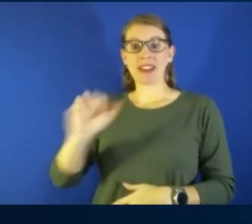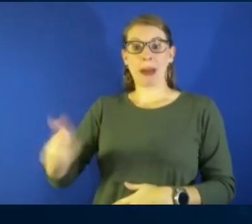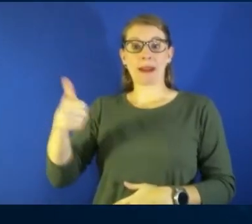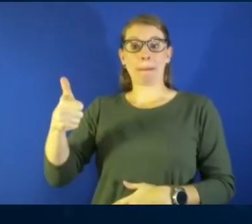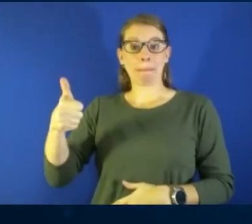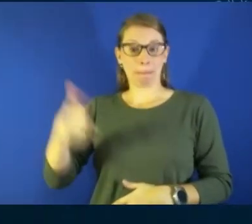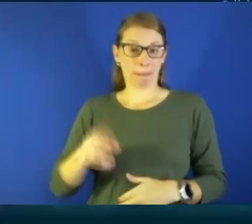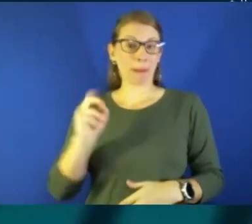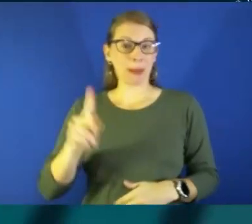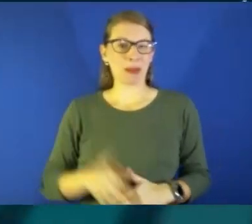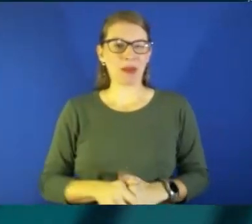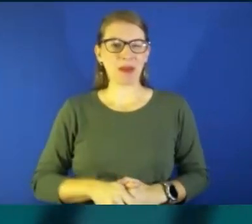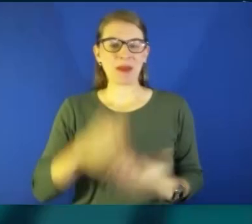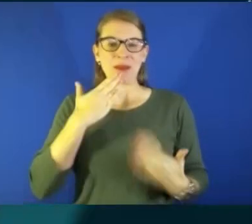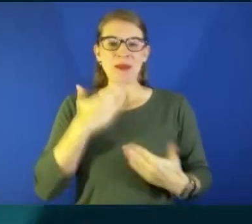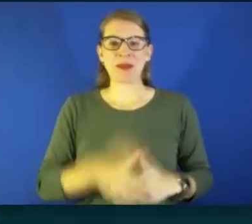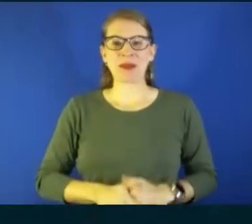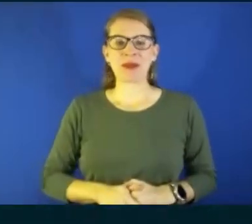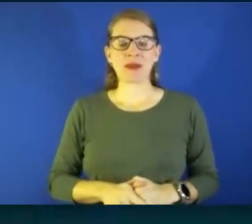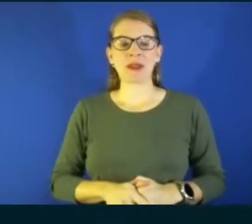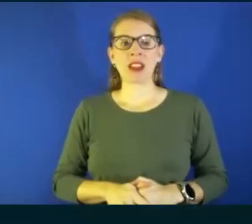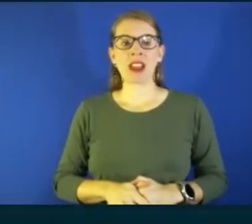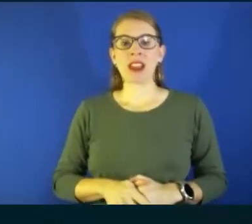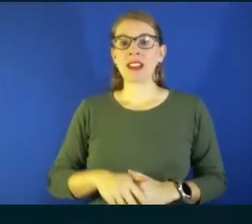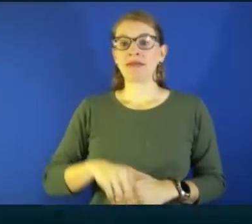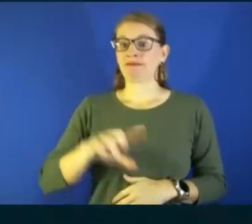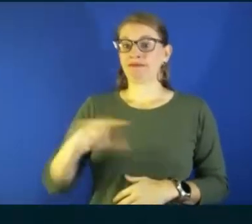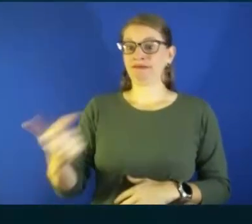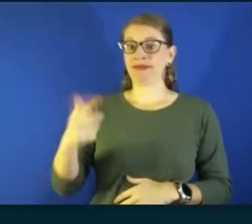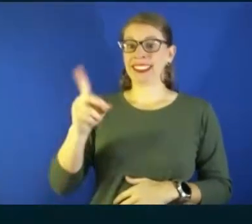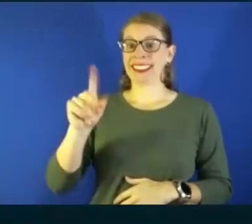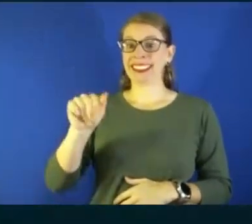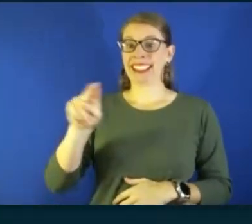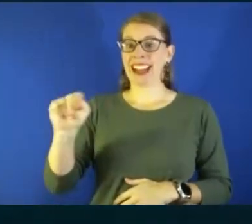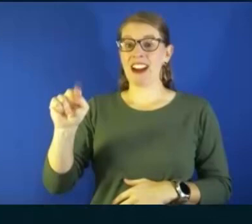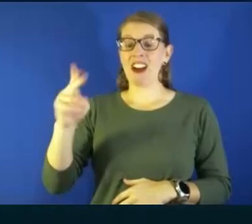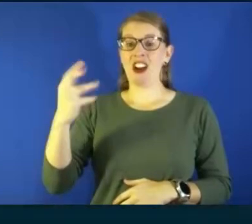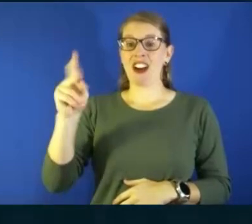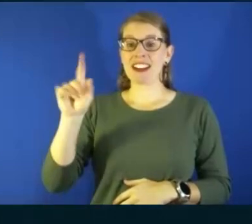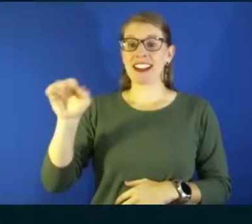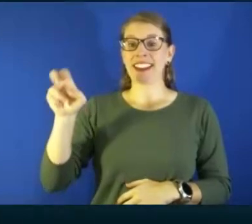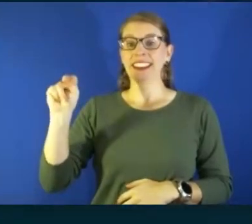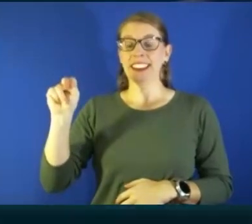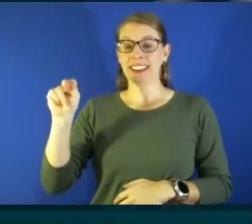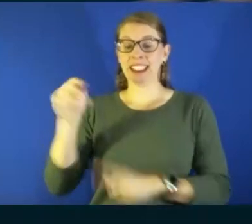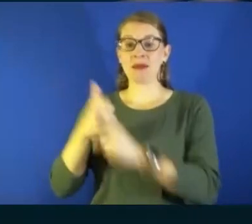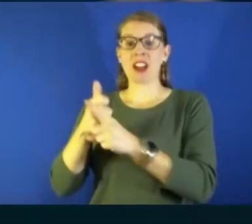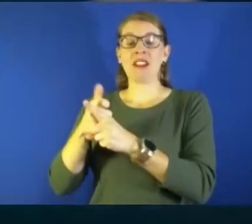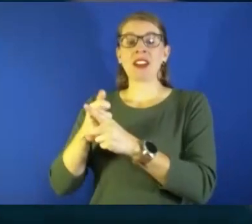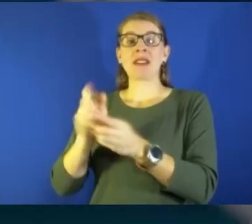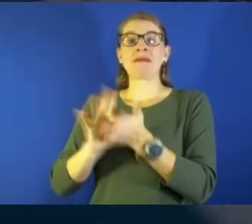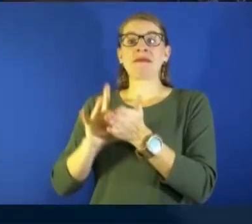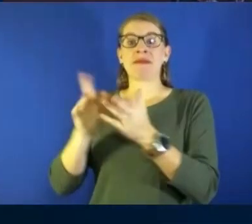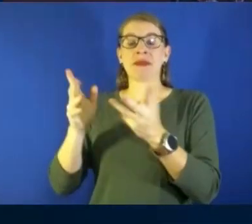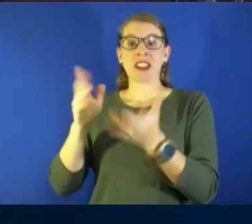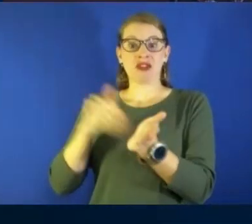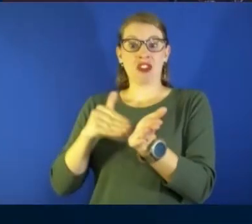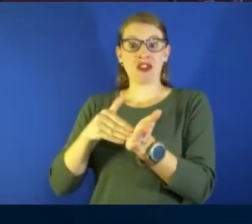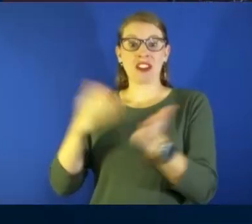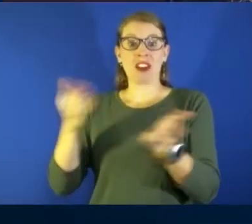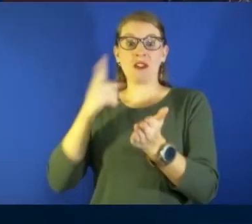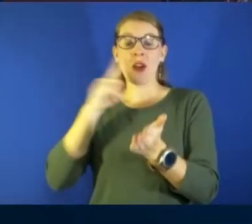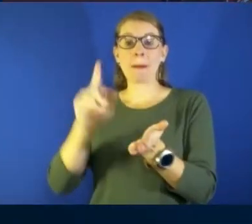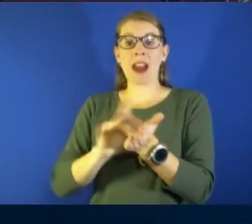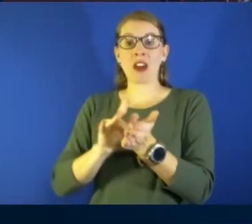Okay. All right, let's check in with Dr. Dana Hawkinson, Medical Director of Infection Prevention and Control. He is joining us here in the studio. Good morning to